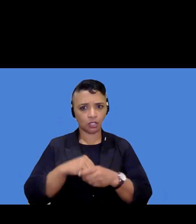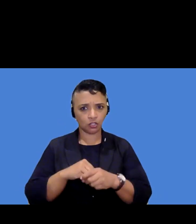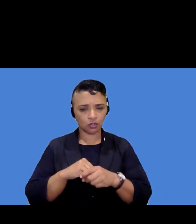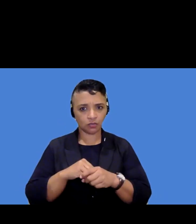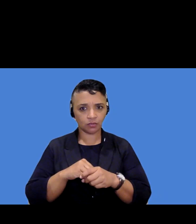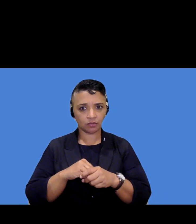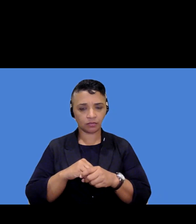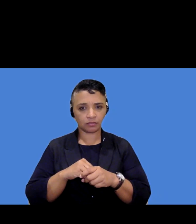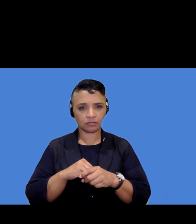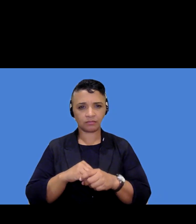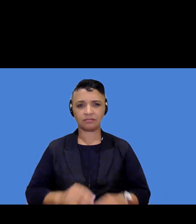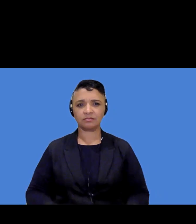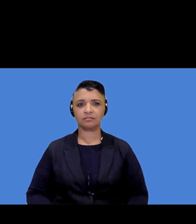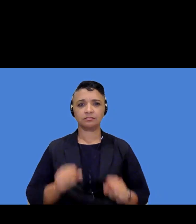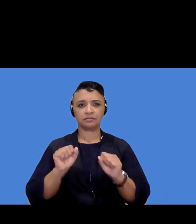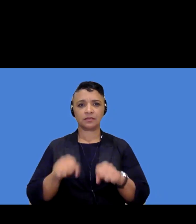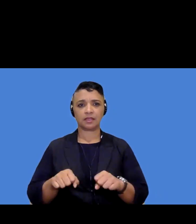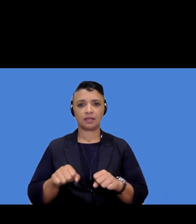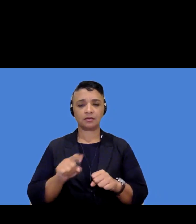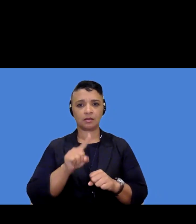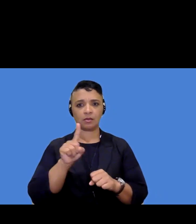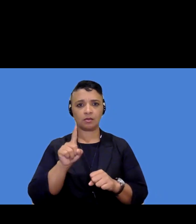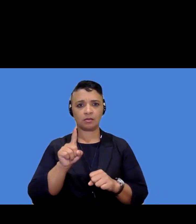working collaboratively across areas such as